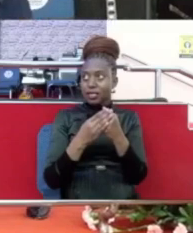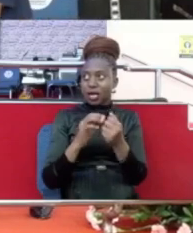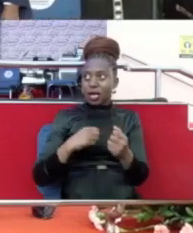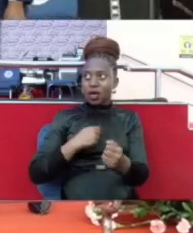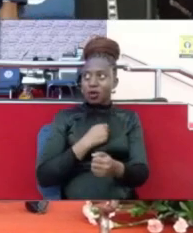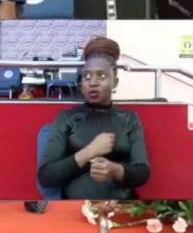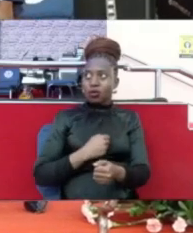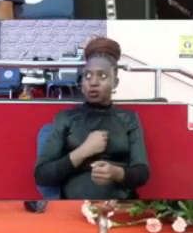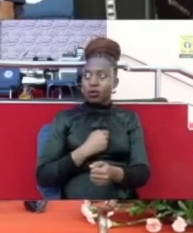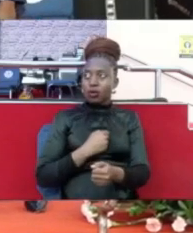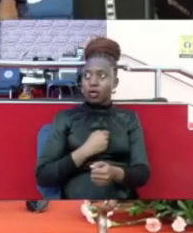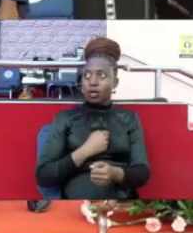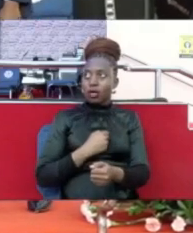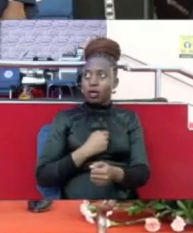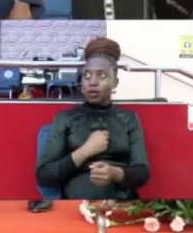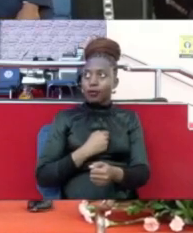19.